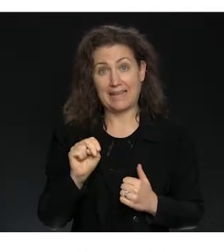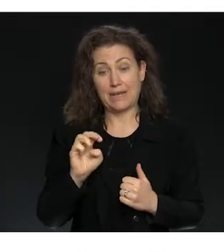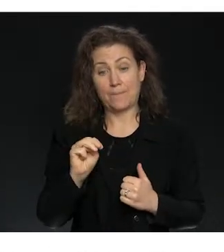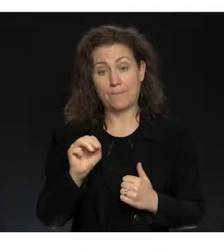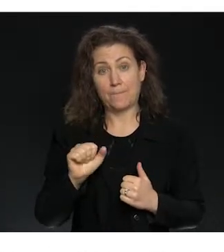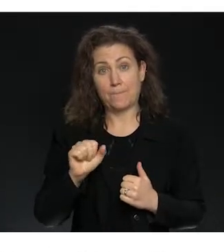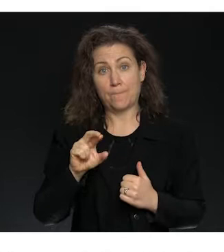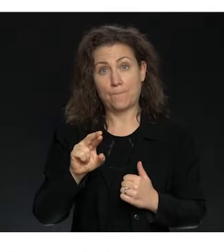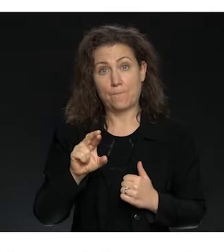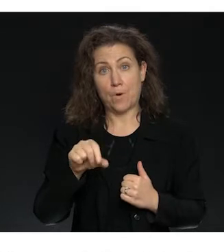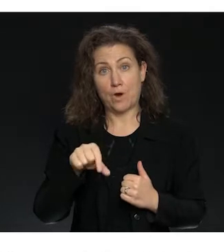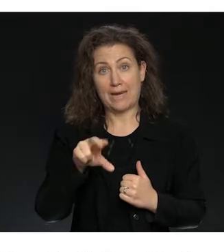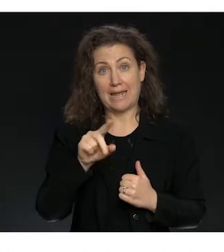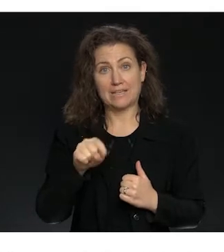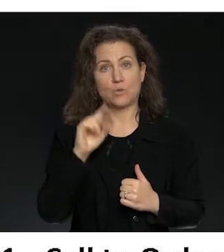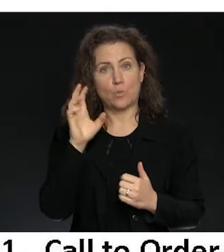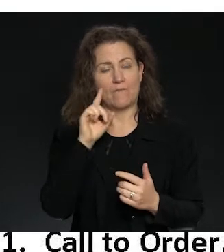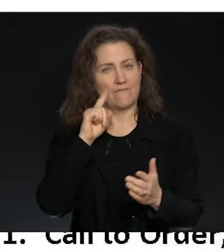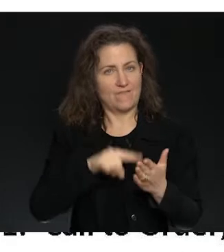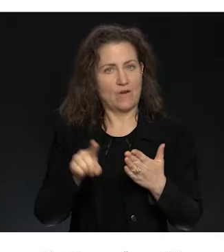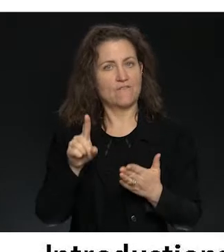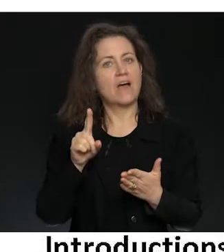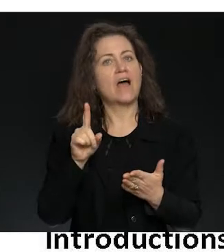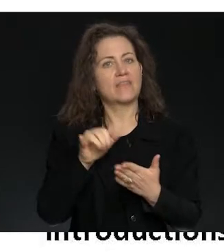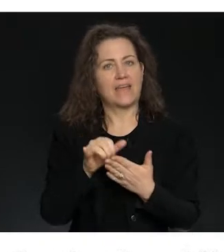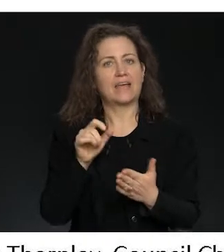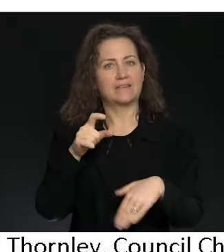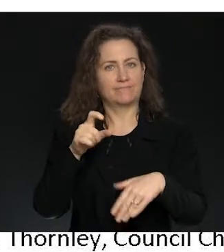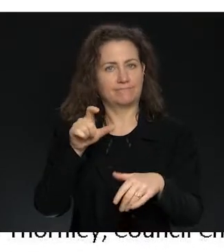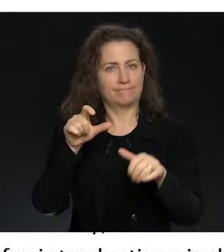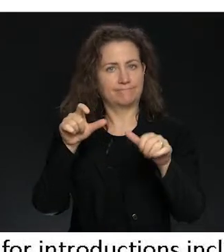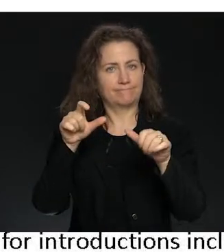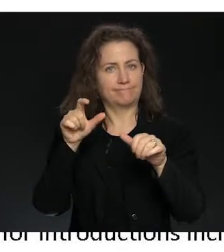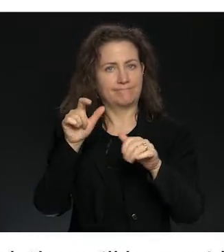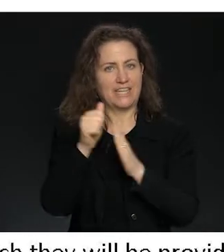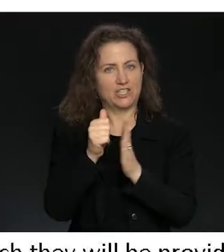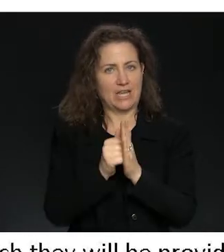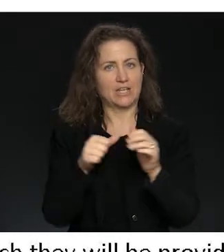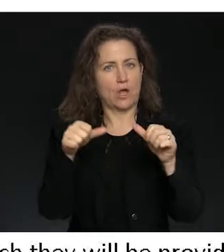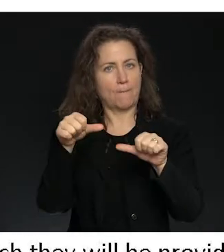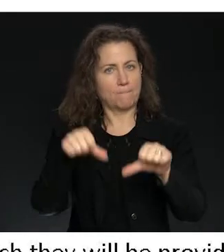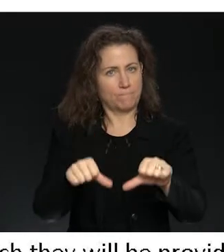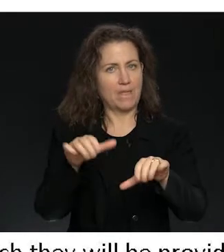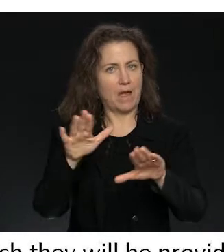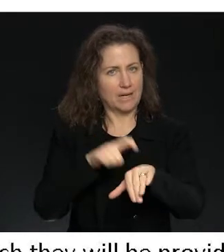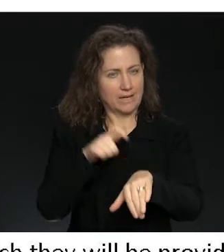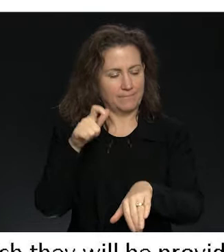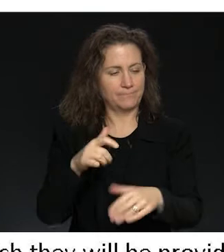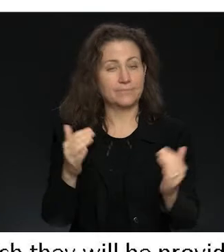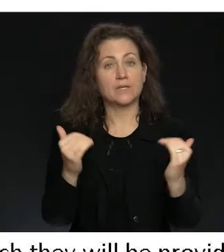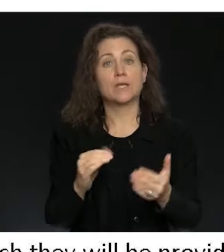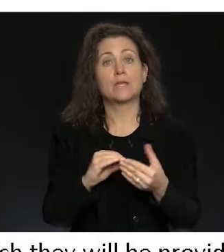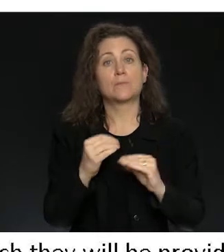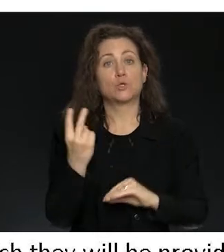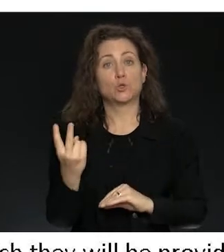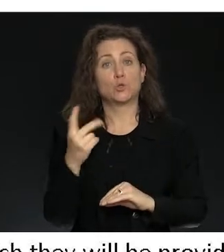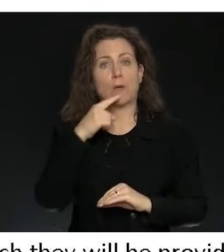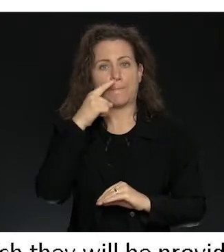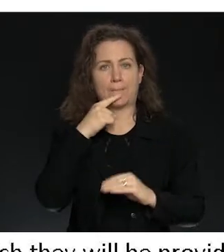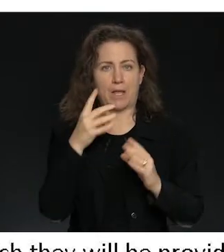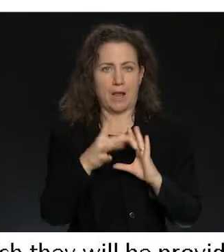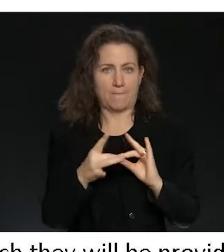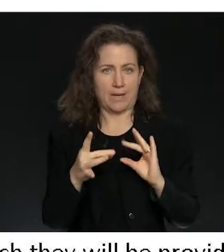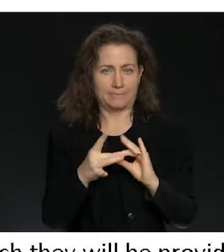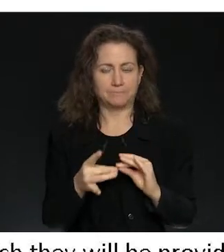the timely posting of the agenda. Agenda item number 2 is public comment. Public comment